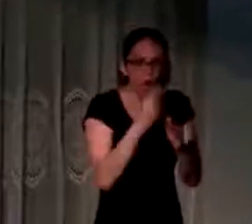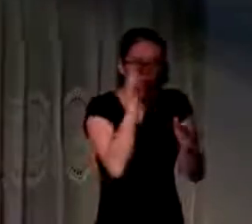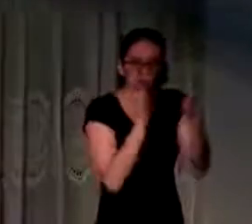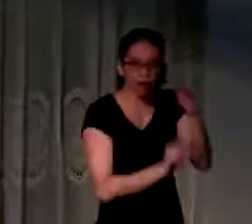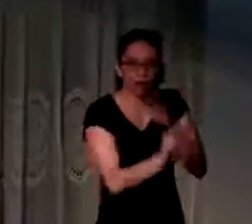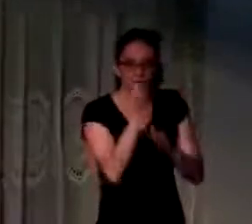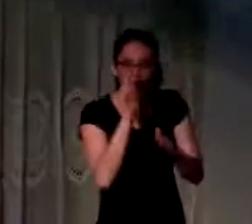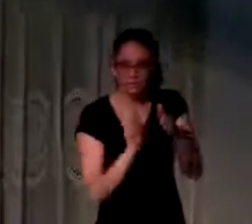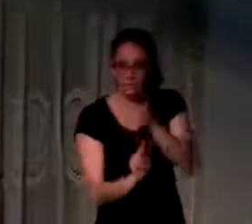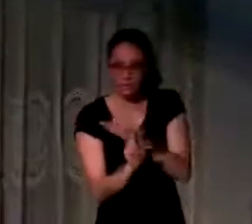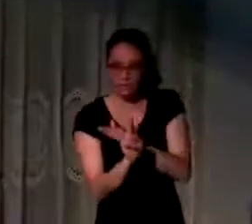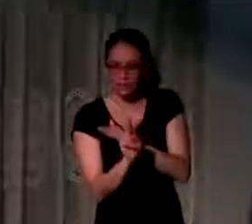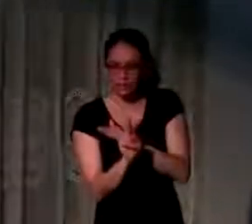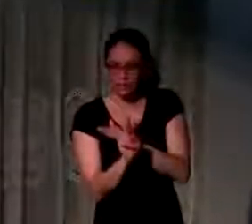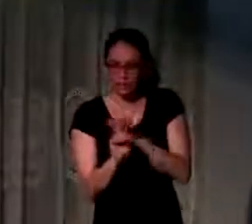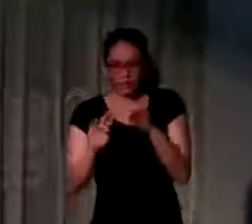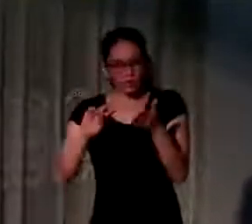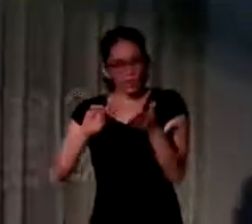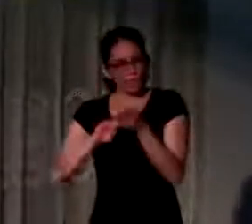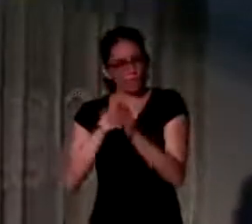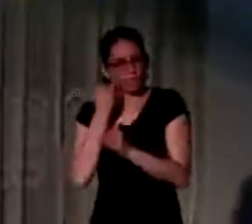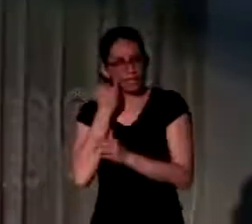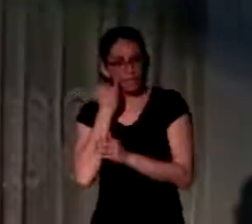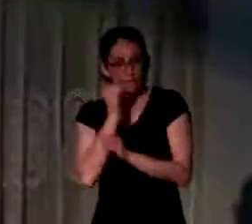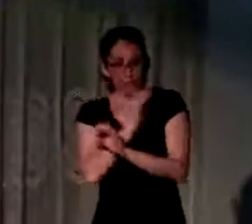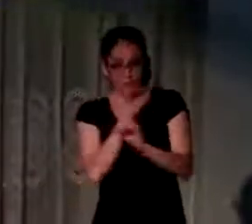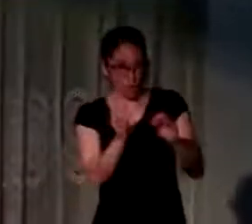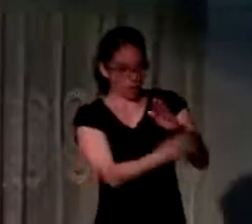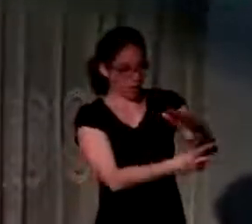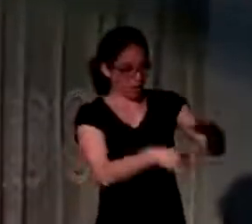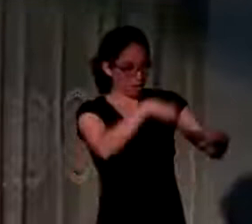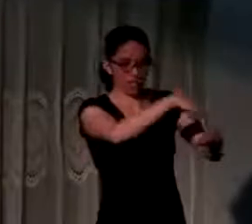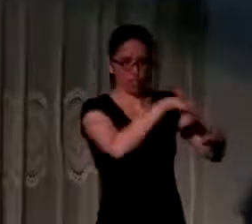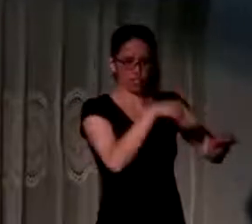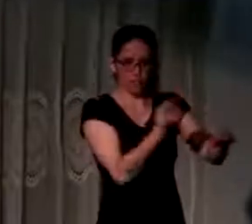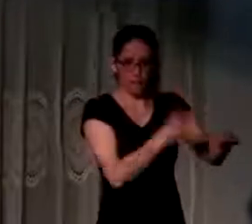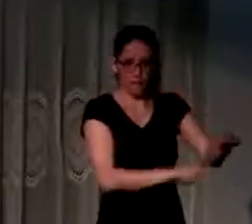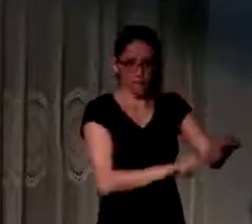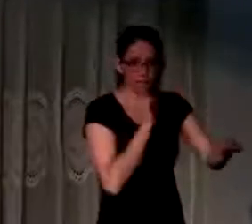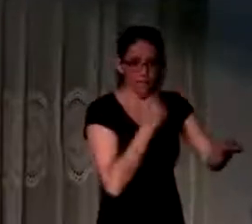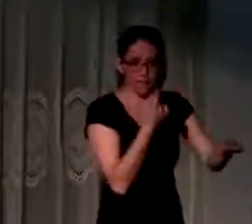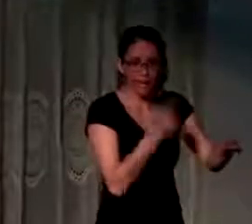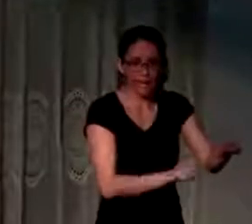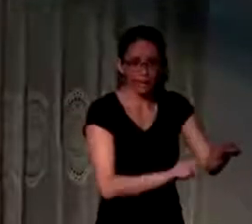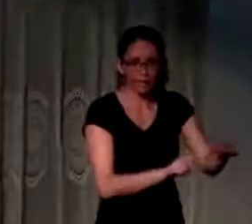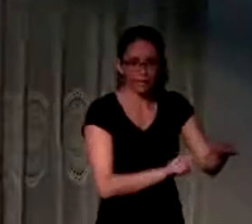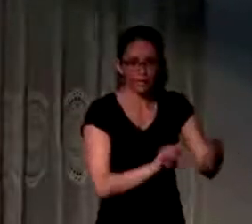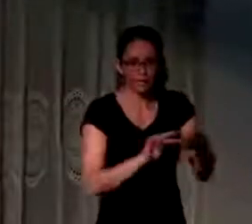no resurrection from the dead, there is no Christianity. Christianity is not a teaching.